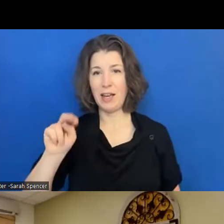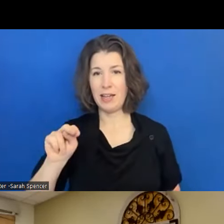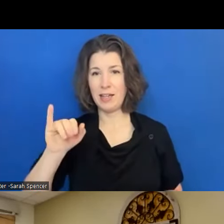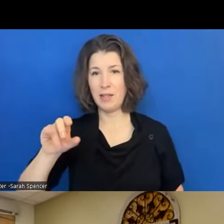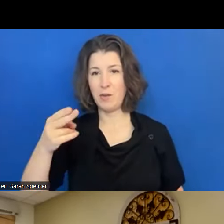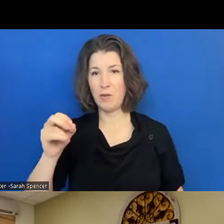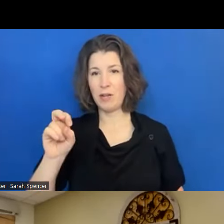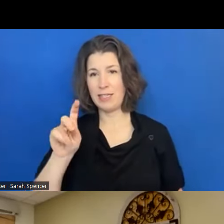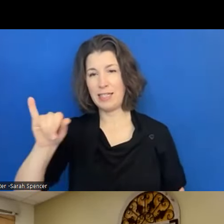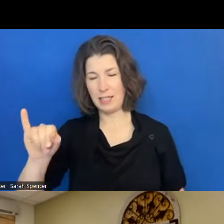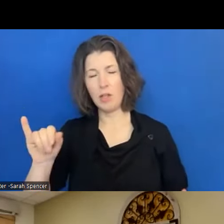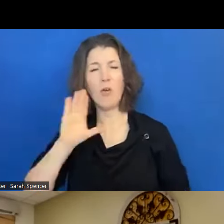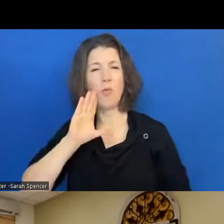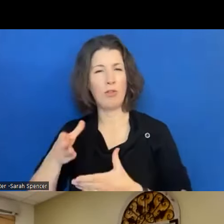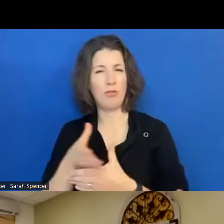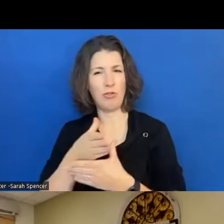share.